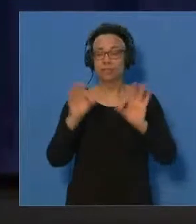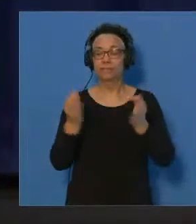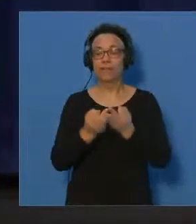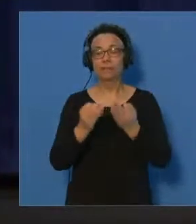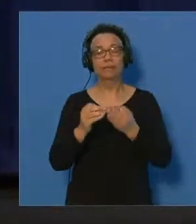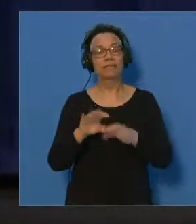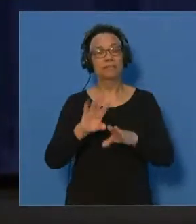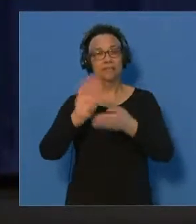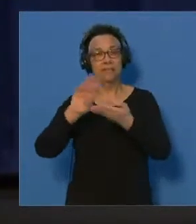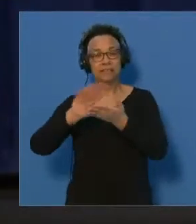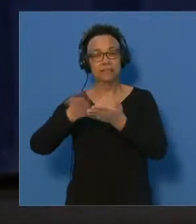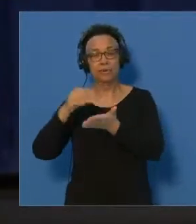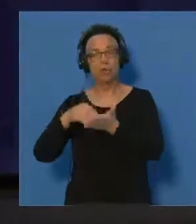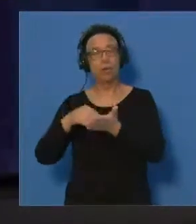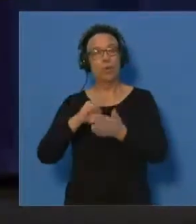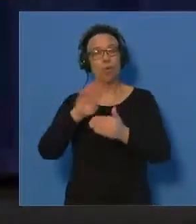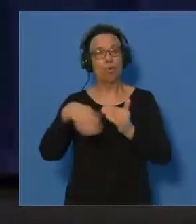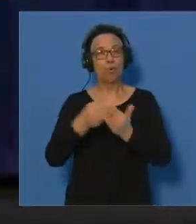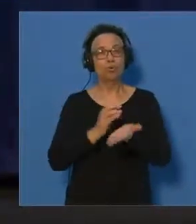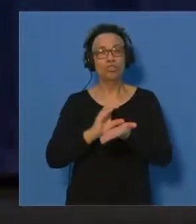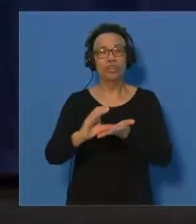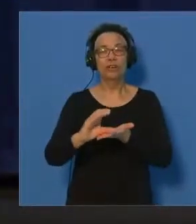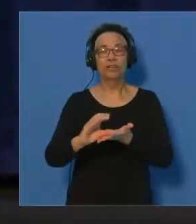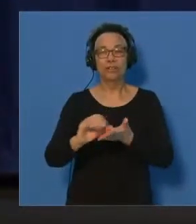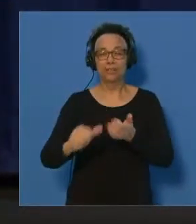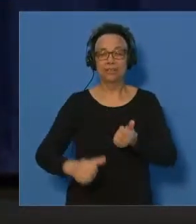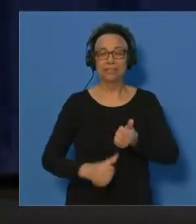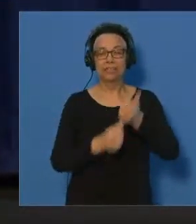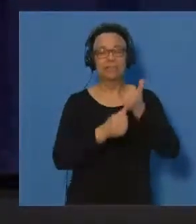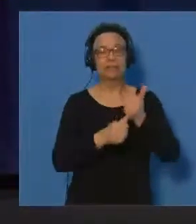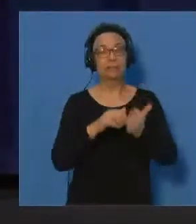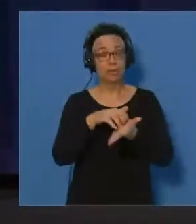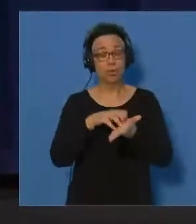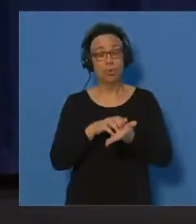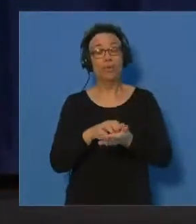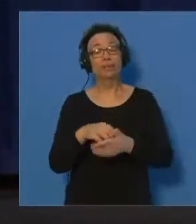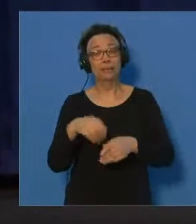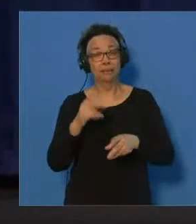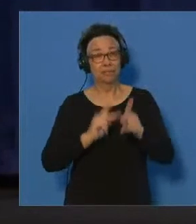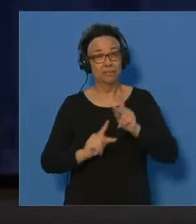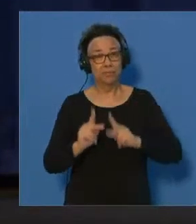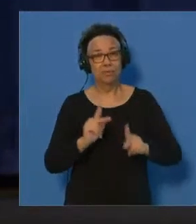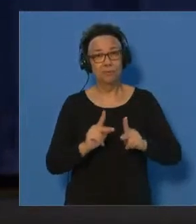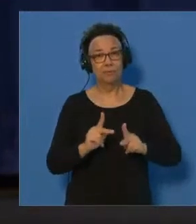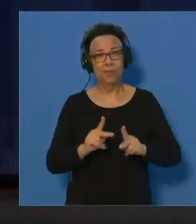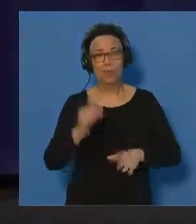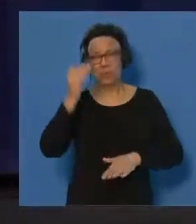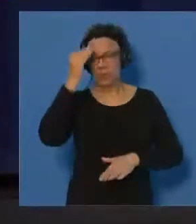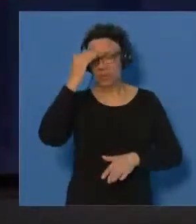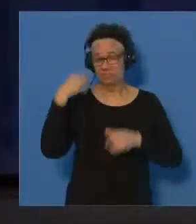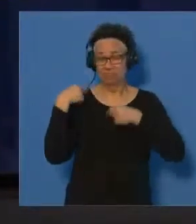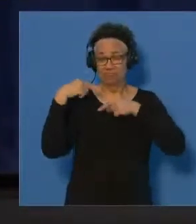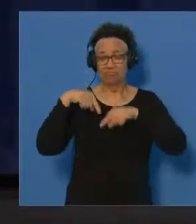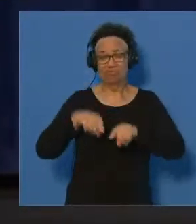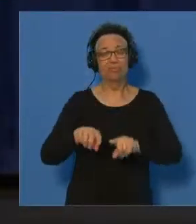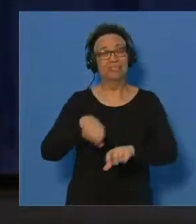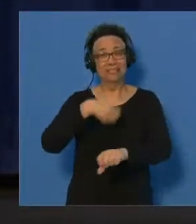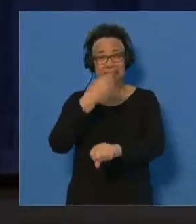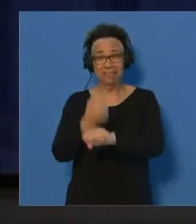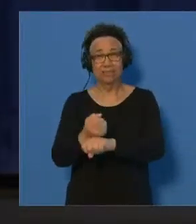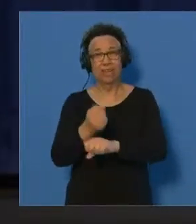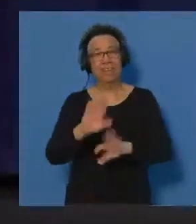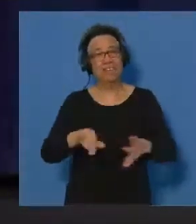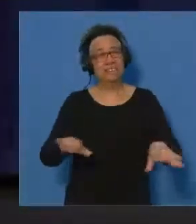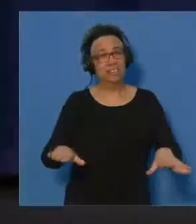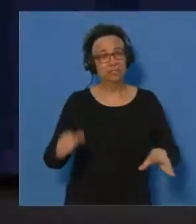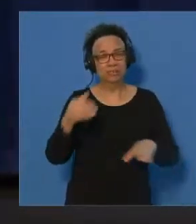with us to assist our most vulnerable citizens. We know that during this extended shelter in place period, children